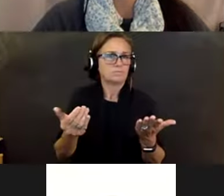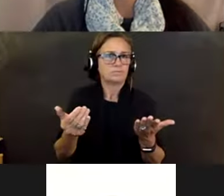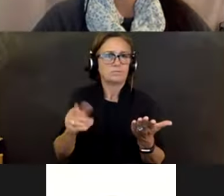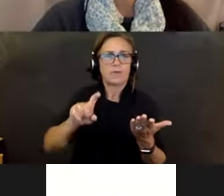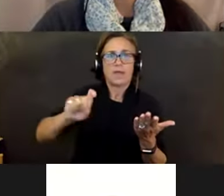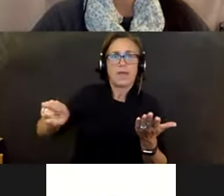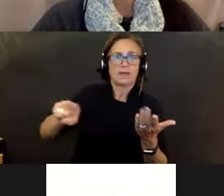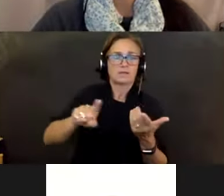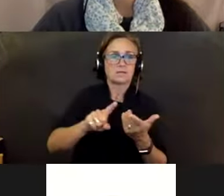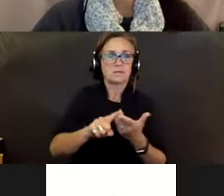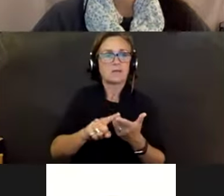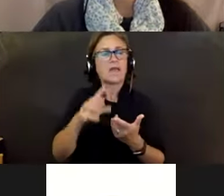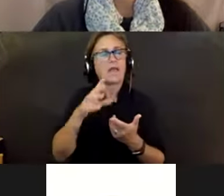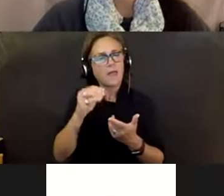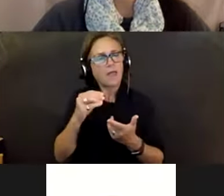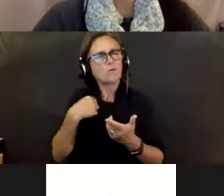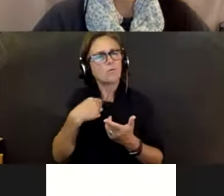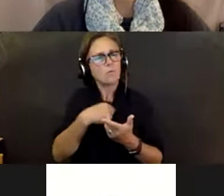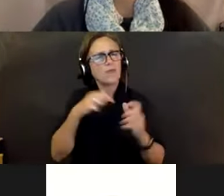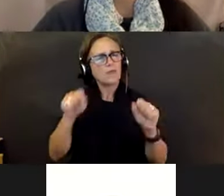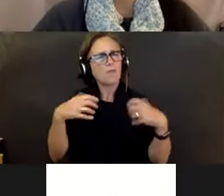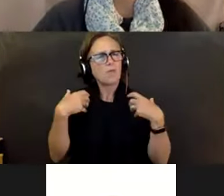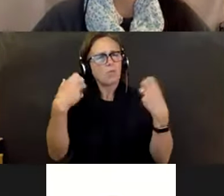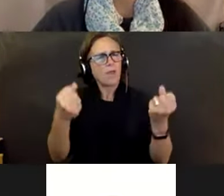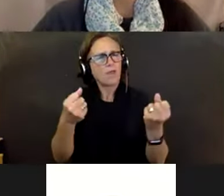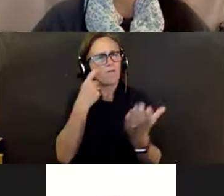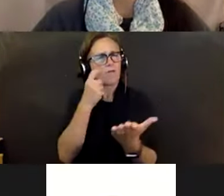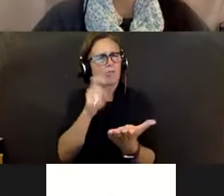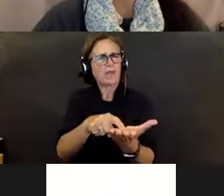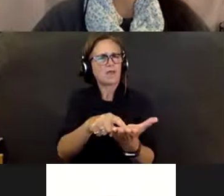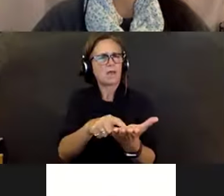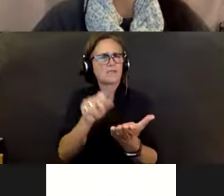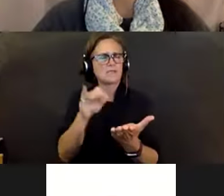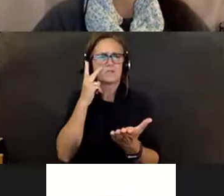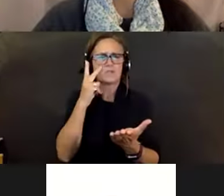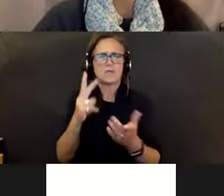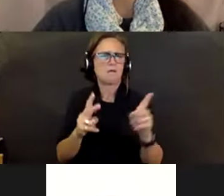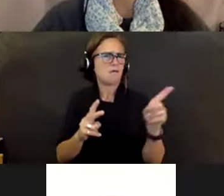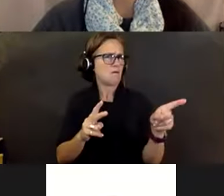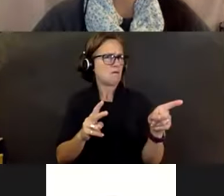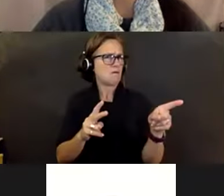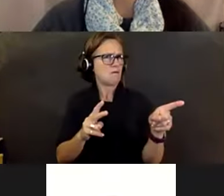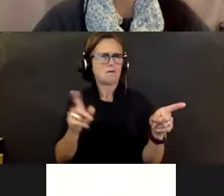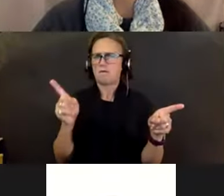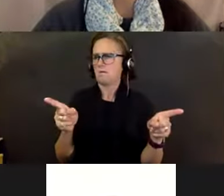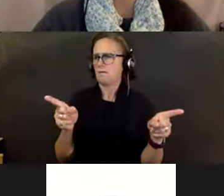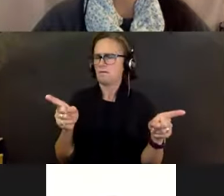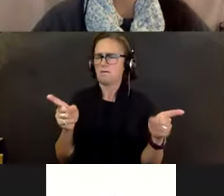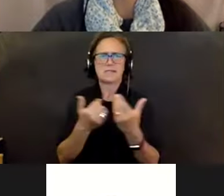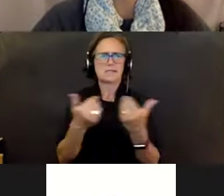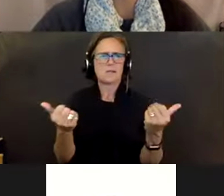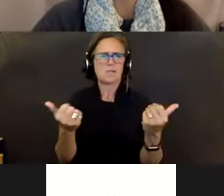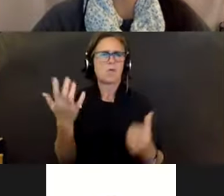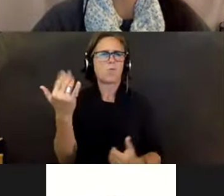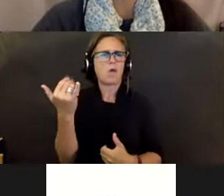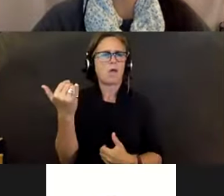that you acknowledge those things if they're there. If you see segregated spaces and you question, I wonder why that is, and is that productive